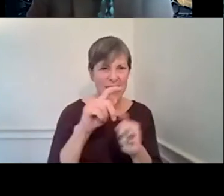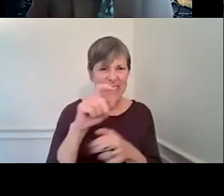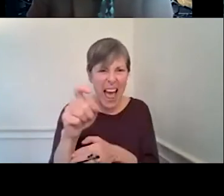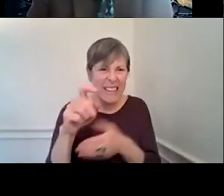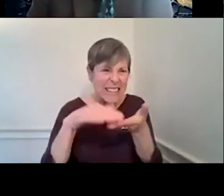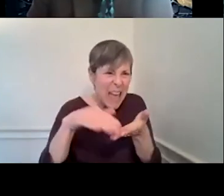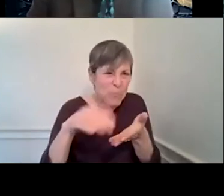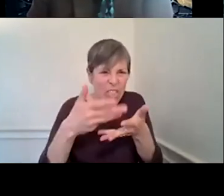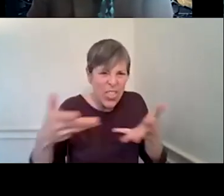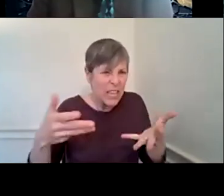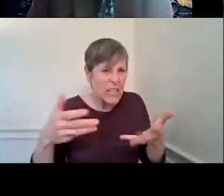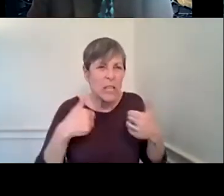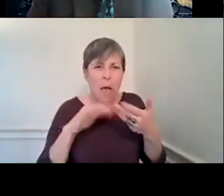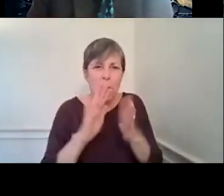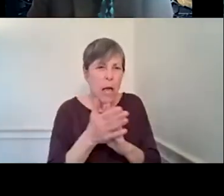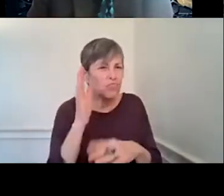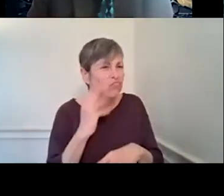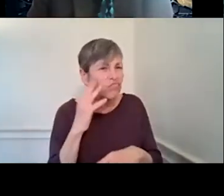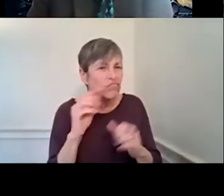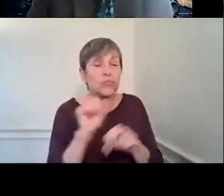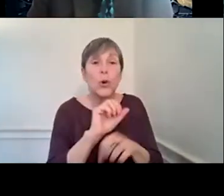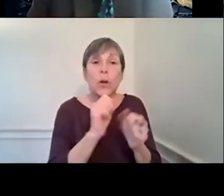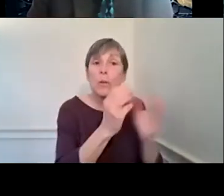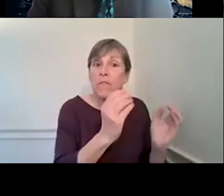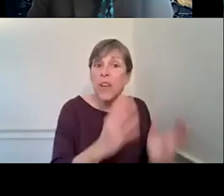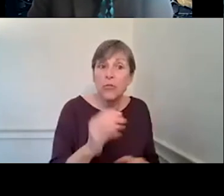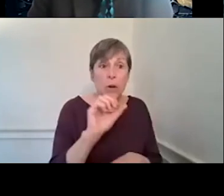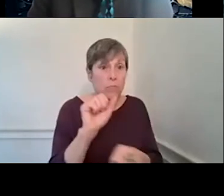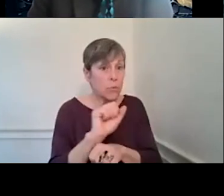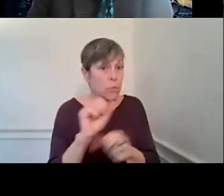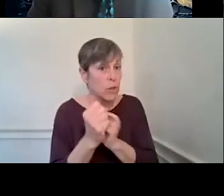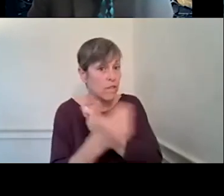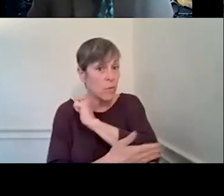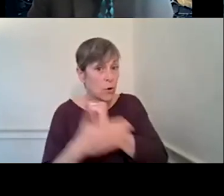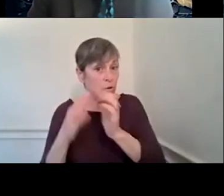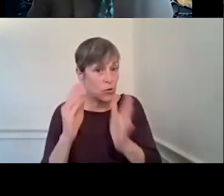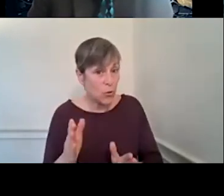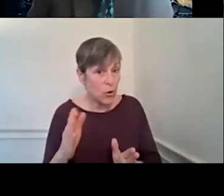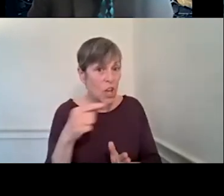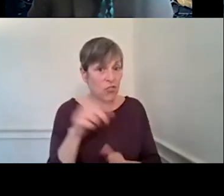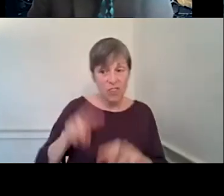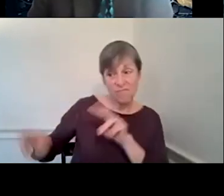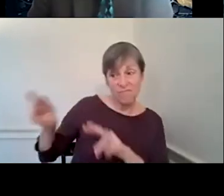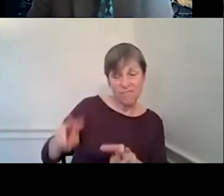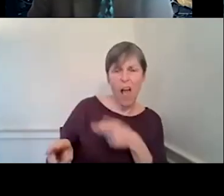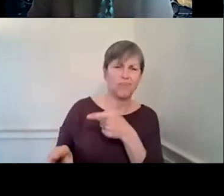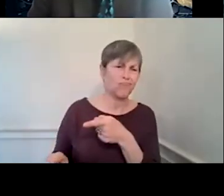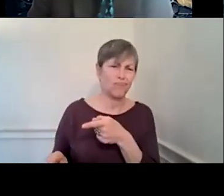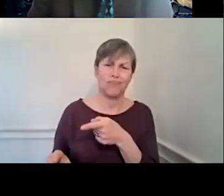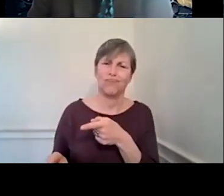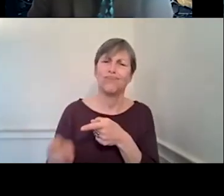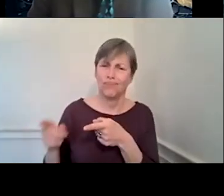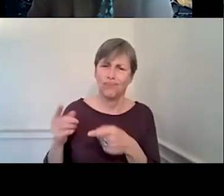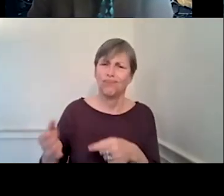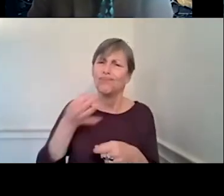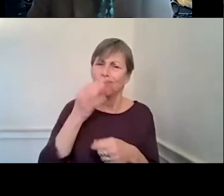really, working with her and enjoyed it. And funnily enough, she knew I was a very poor international